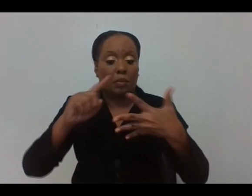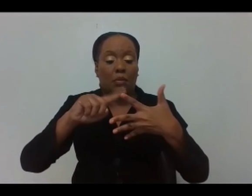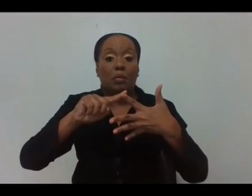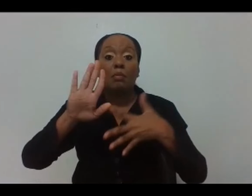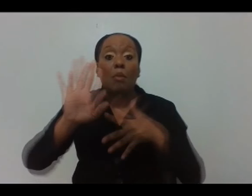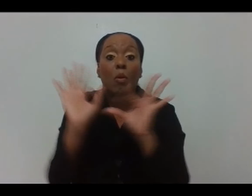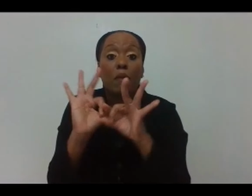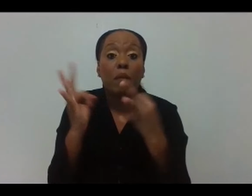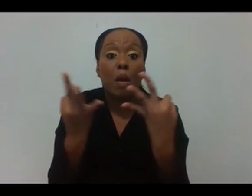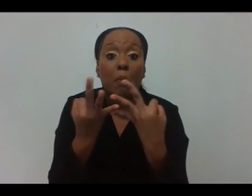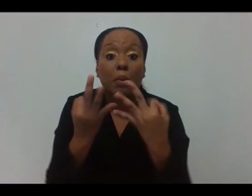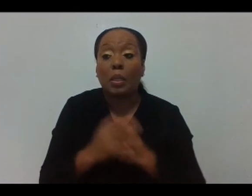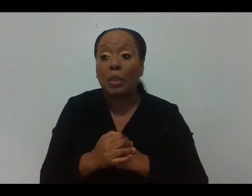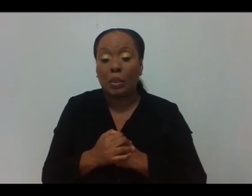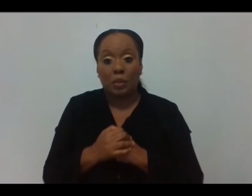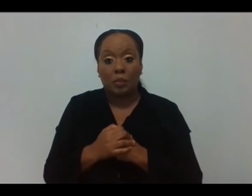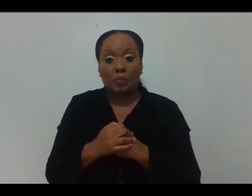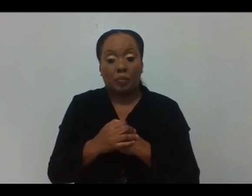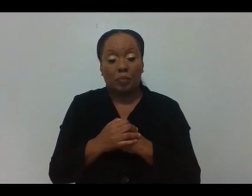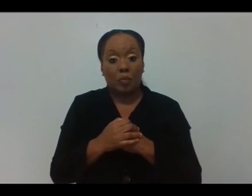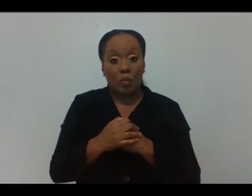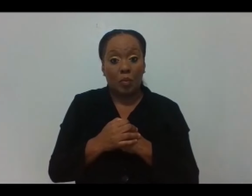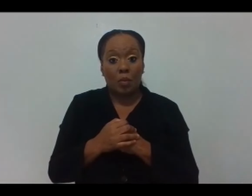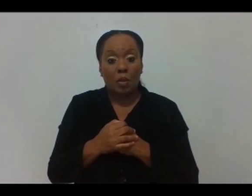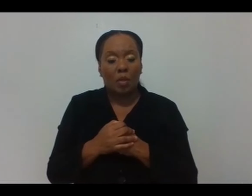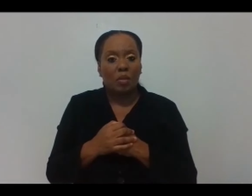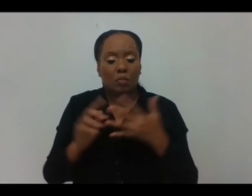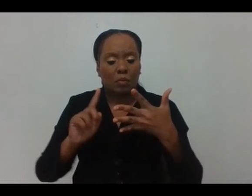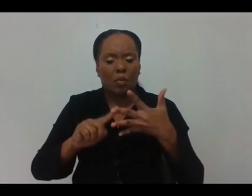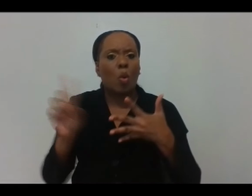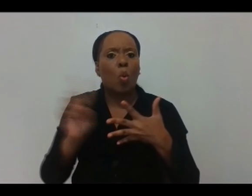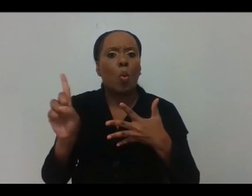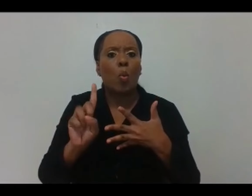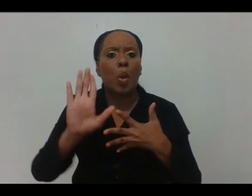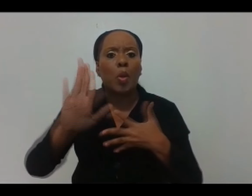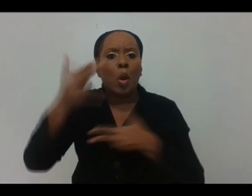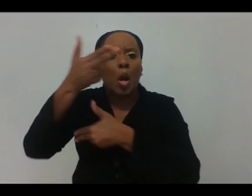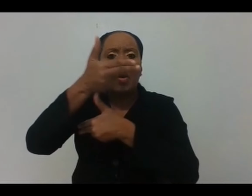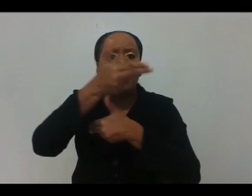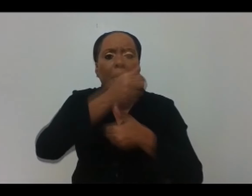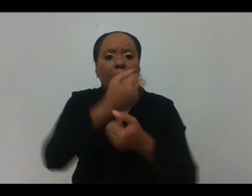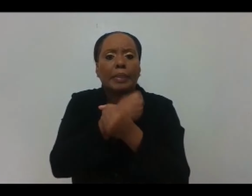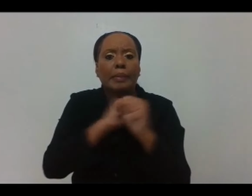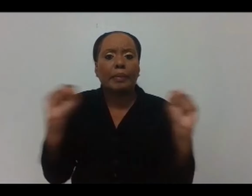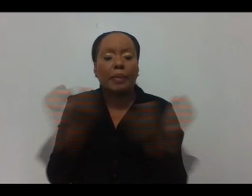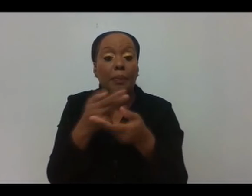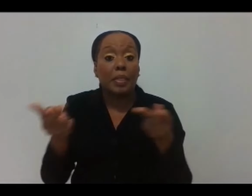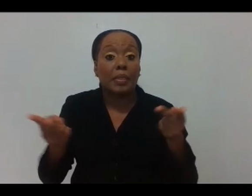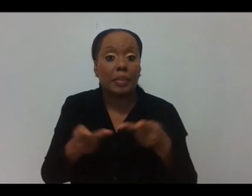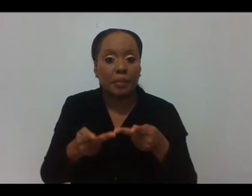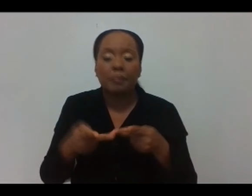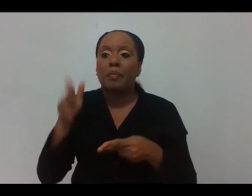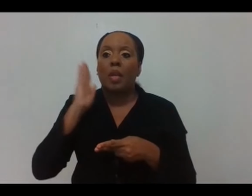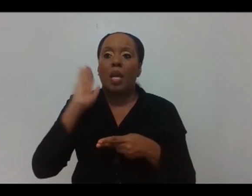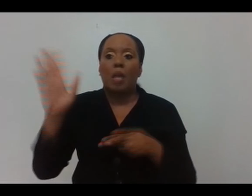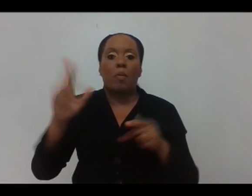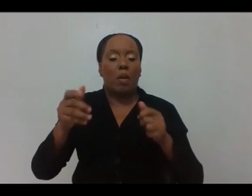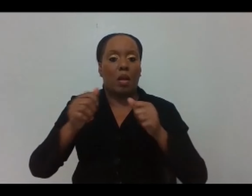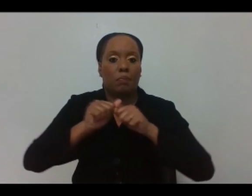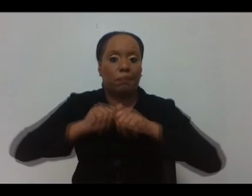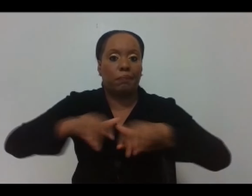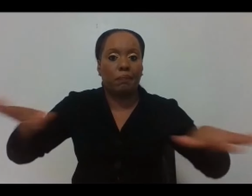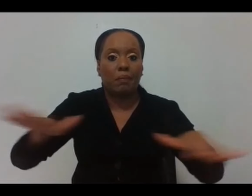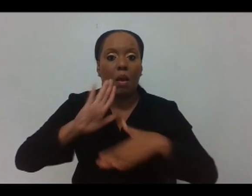relatives. Please ensure you know what your hurricane shelters are and where they are. We will once again be circulating all